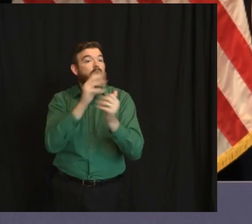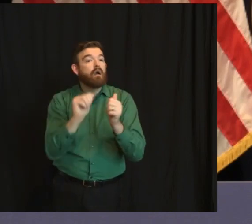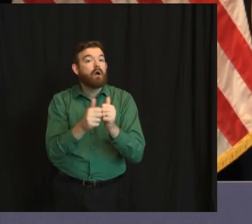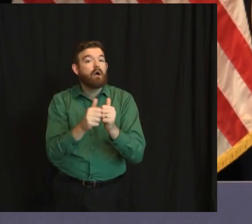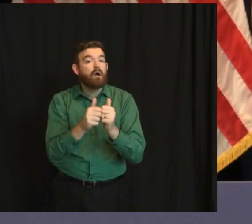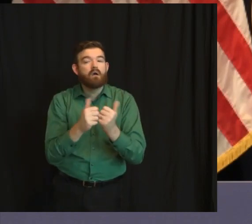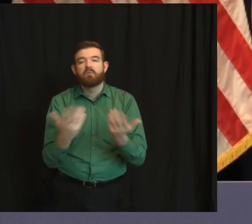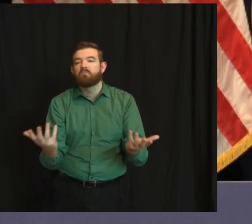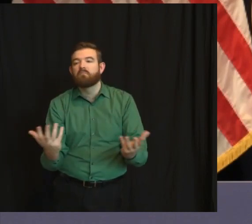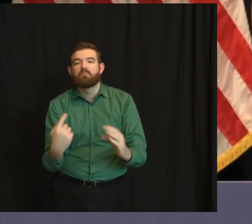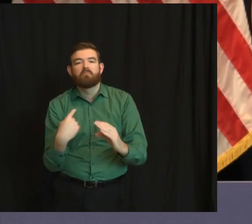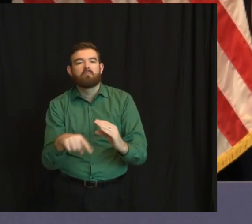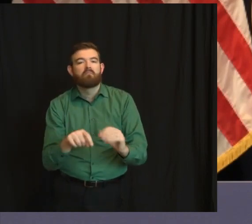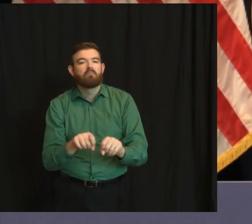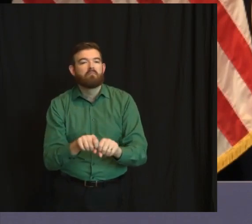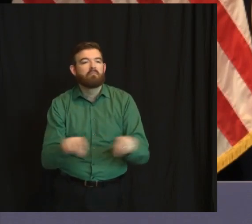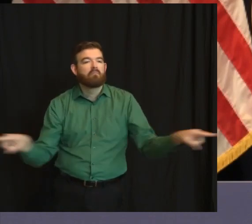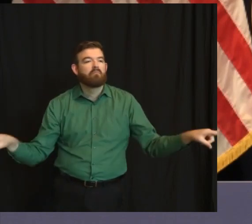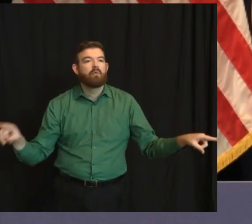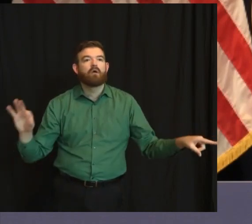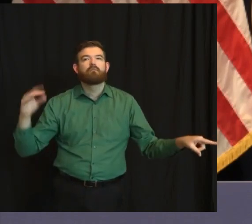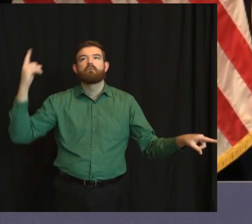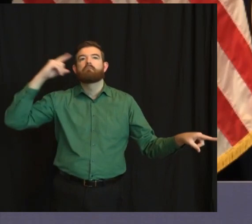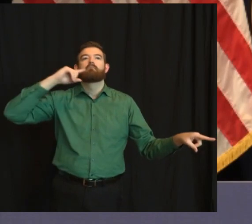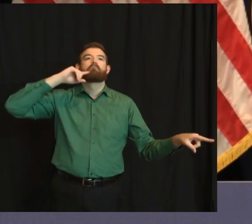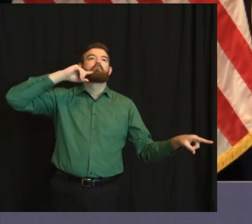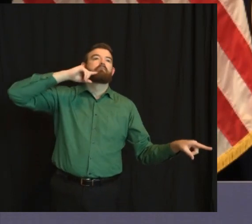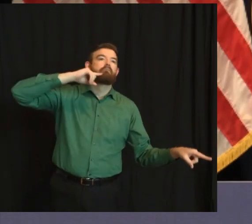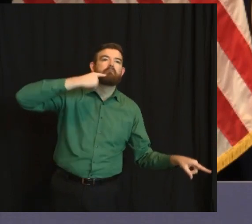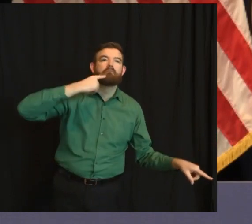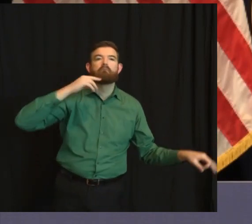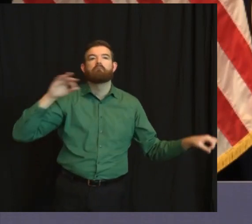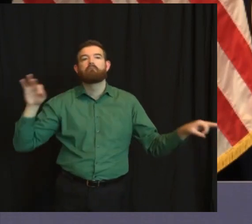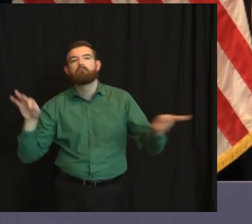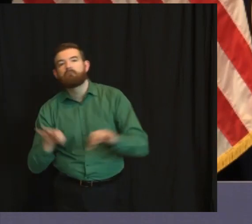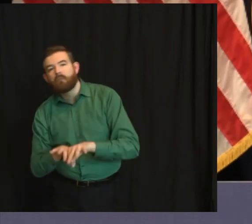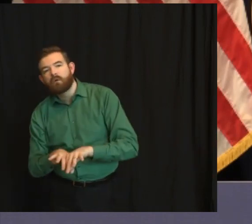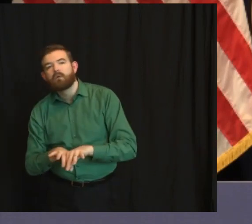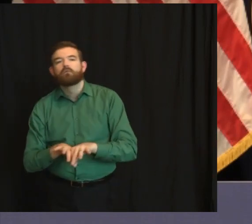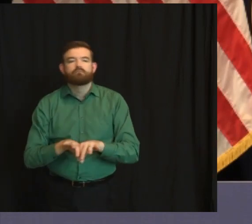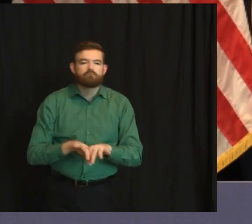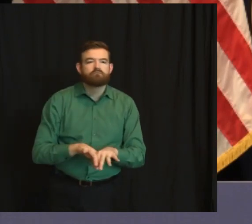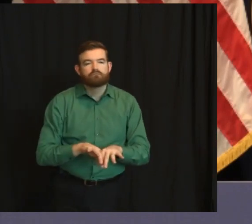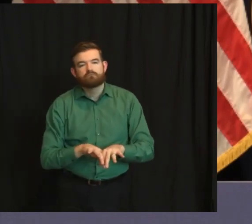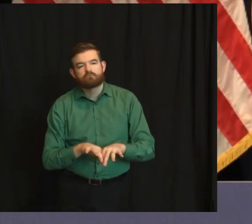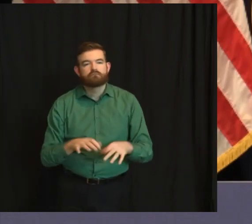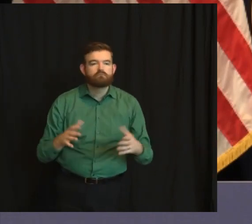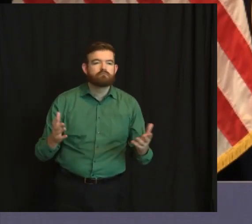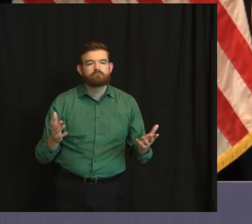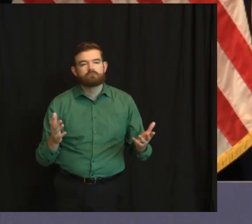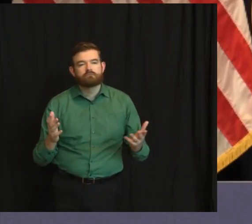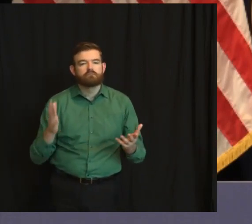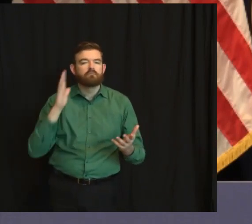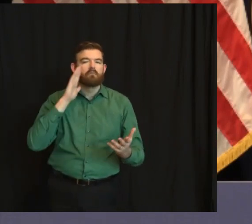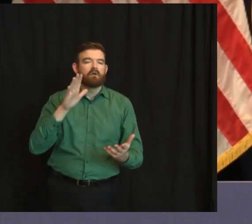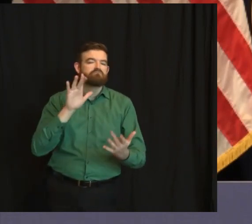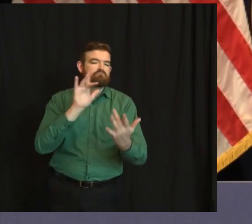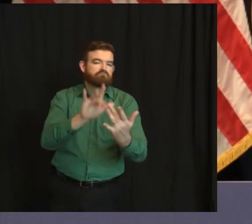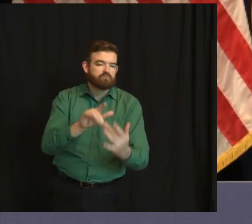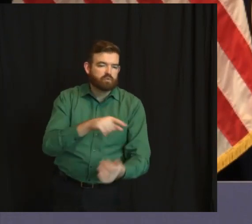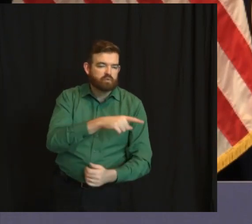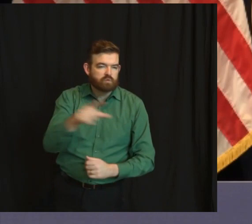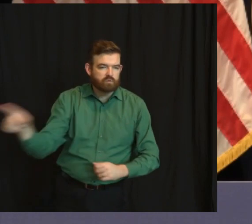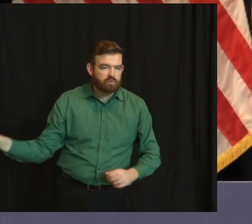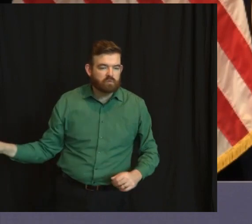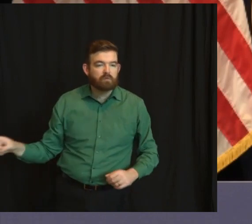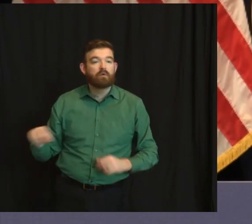there's something meaningful, in which case we will come back to you. And then otherwise, at the moment,